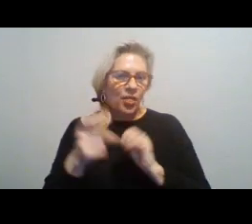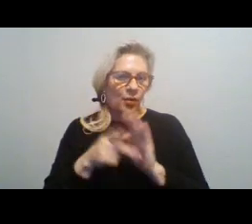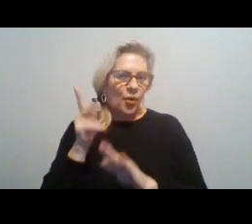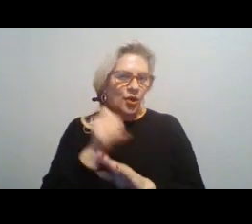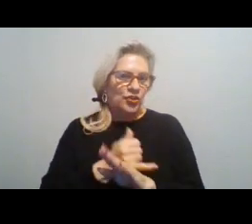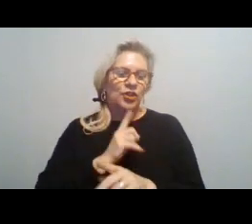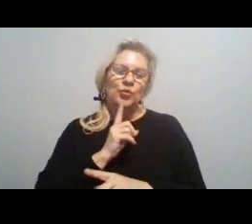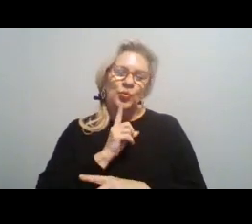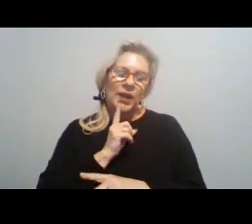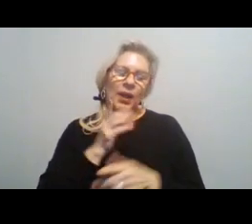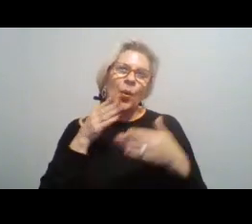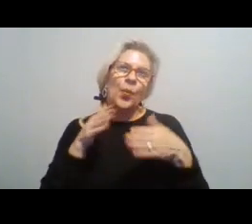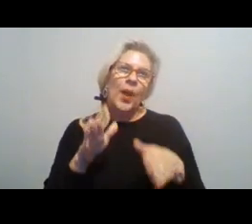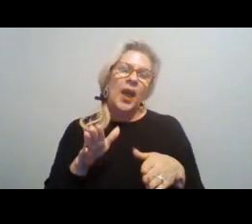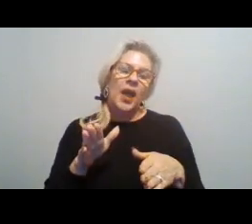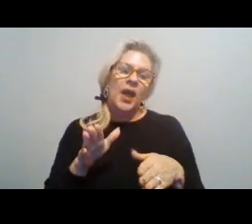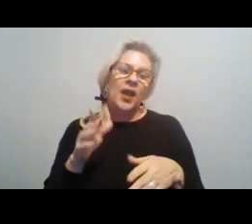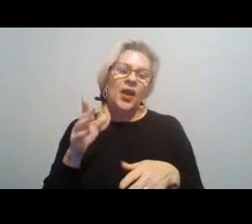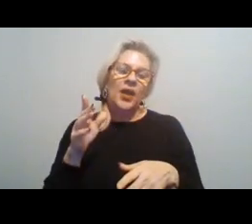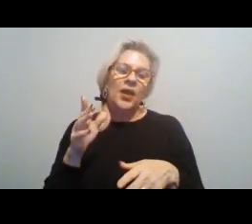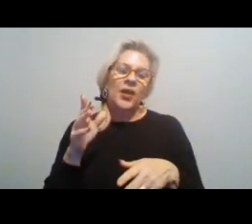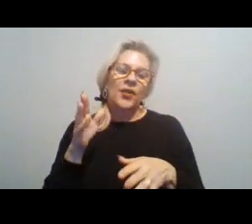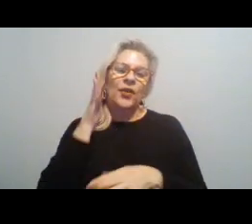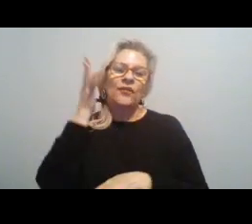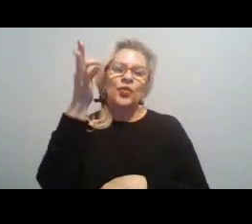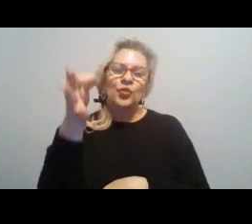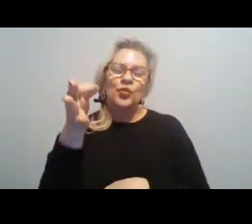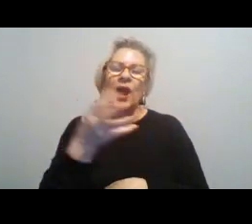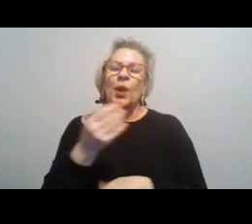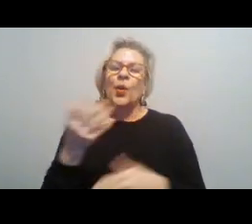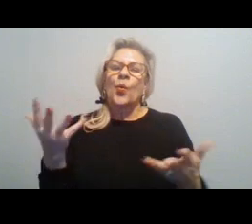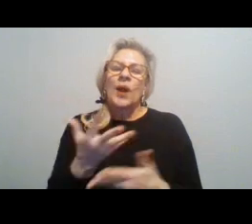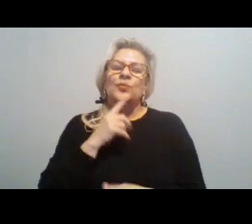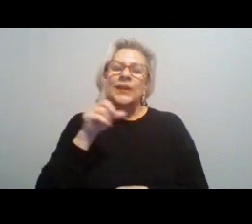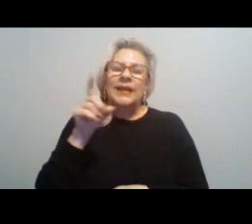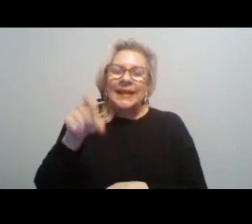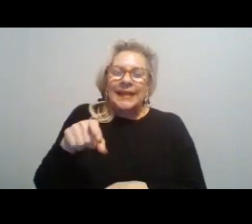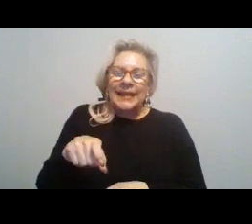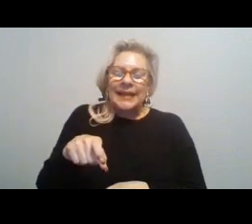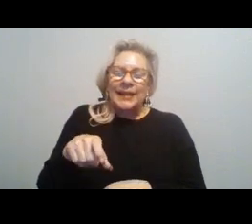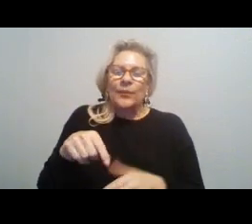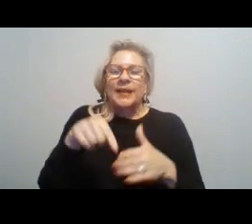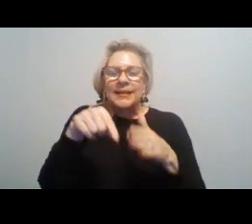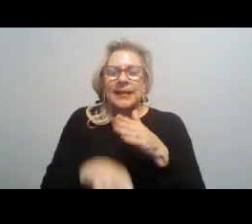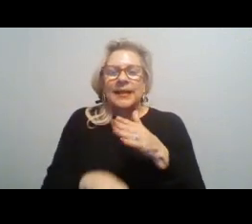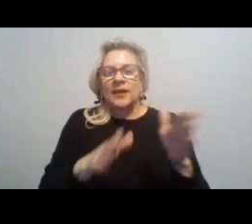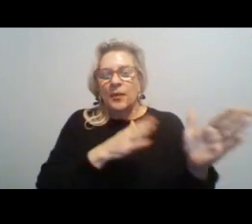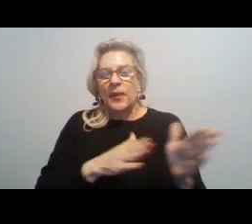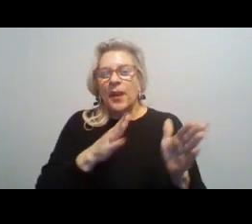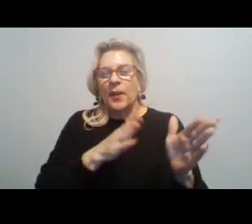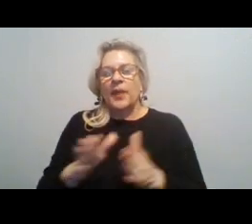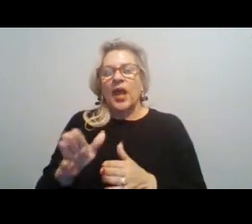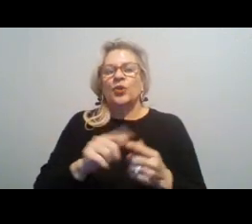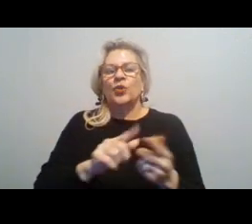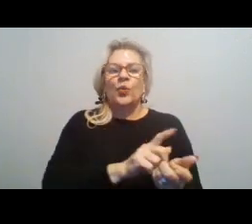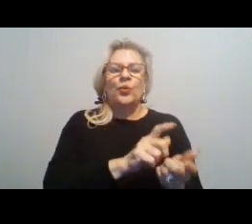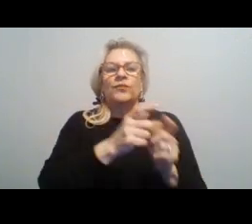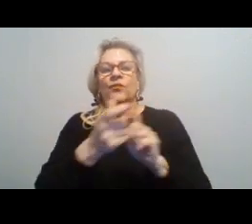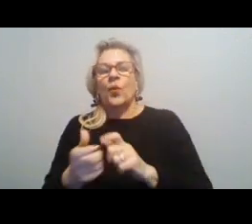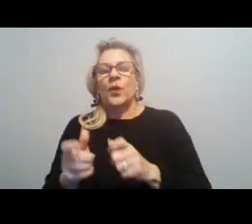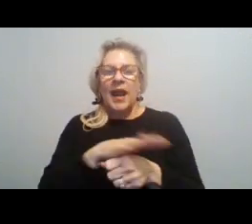It's really a way forward in what is needed in terms of extensive planning to transform a